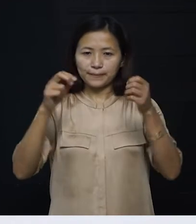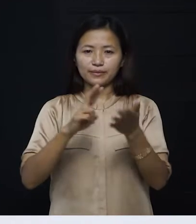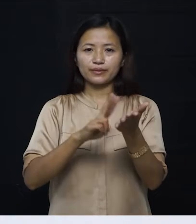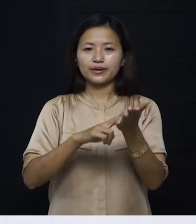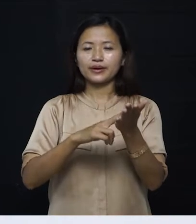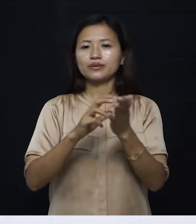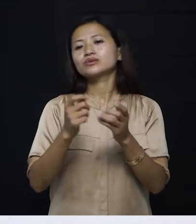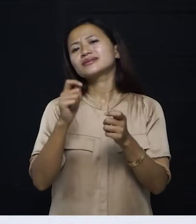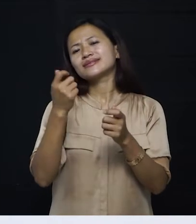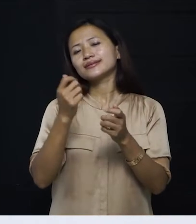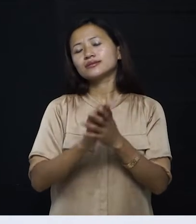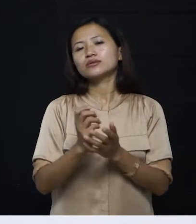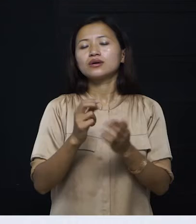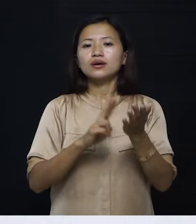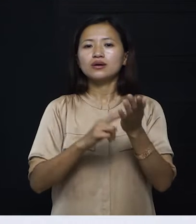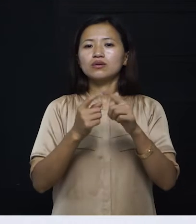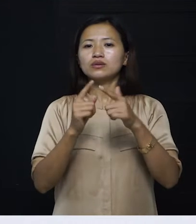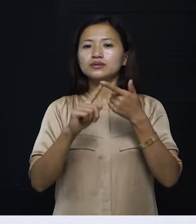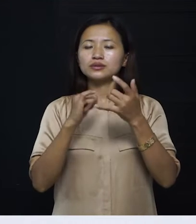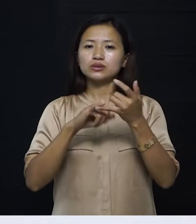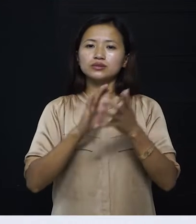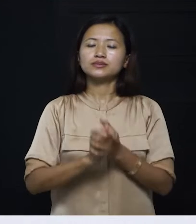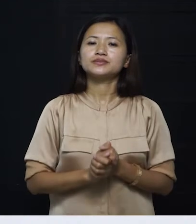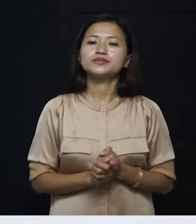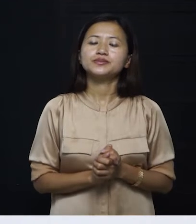notes. Got it? The paper notes.